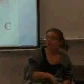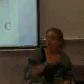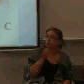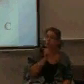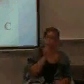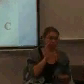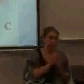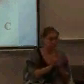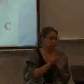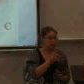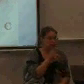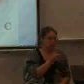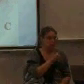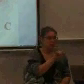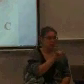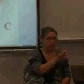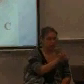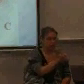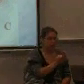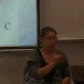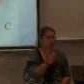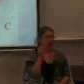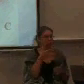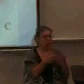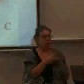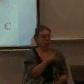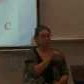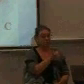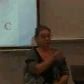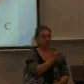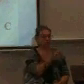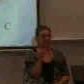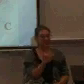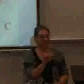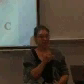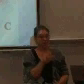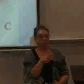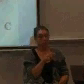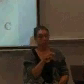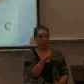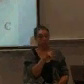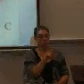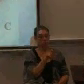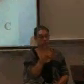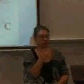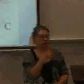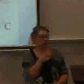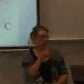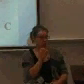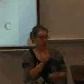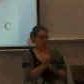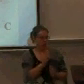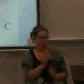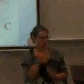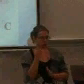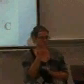Right. Yes. These are what they call virus-like particles. And so a colleague of mine was